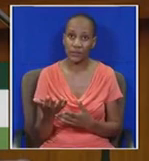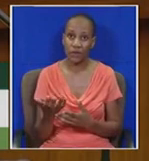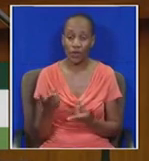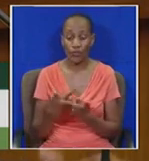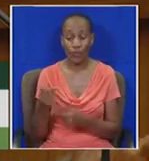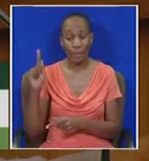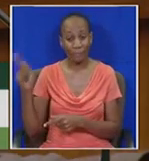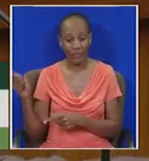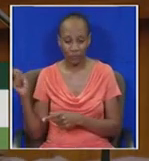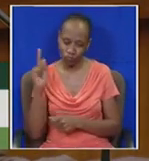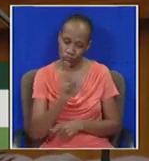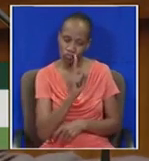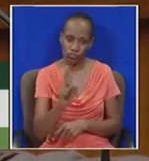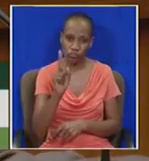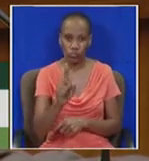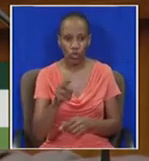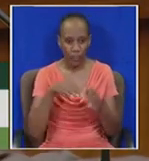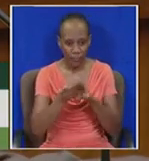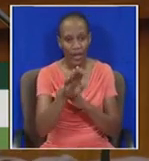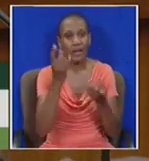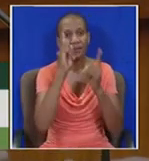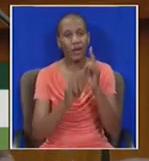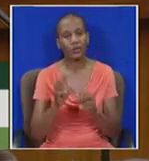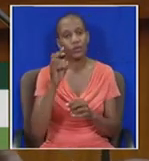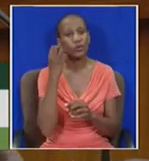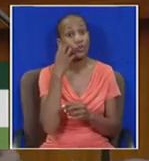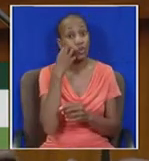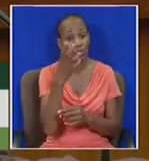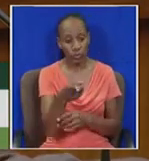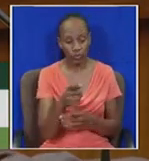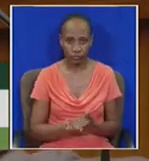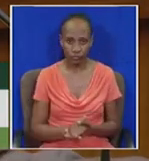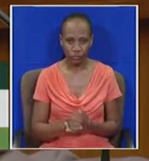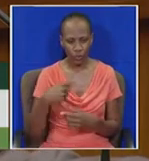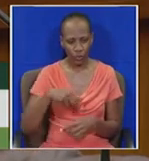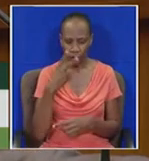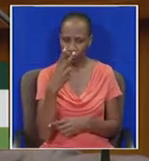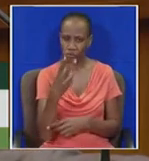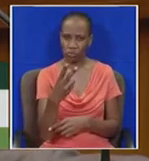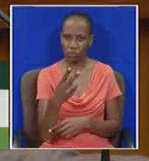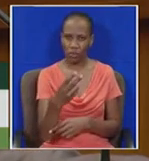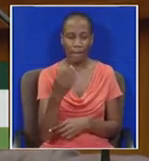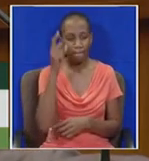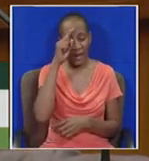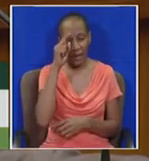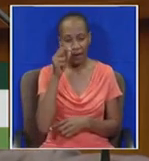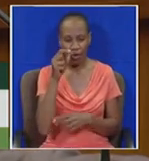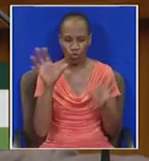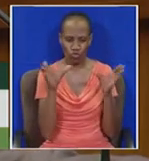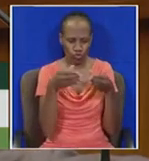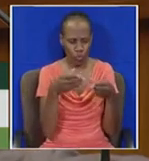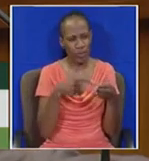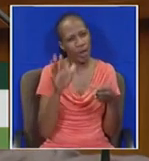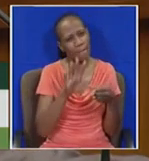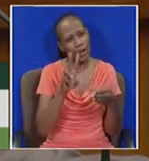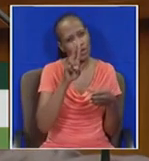further towards the direction of Moshoeshoe's town. We came upon a strong Kafir force of